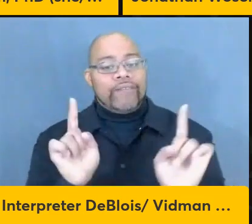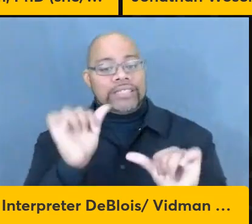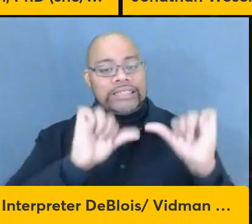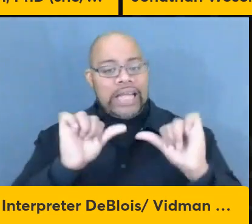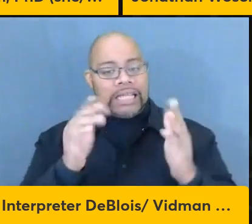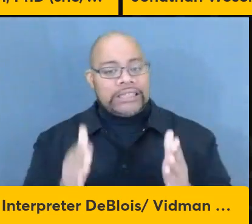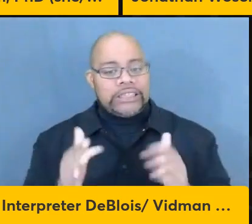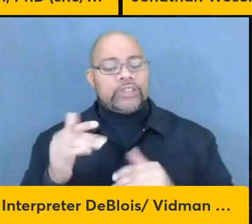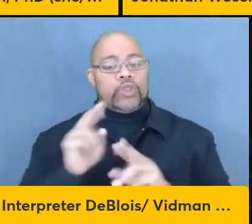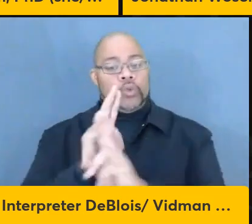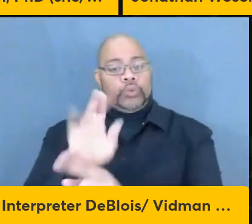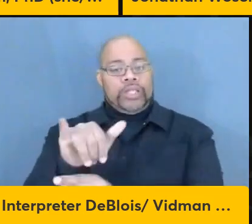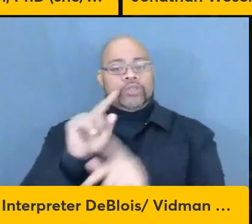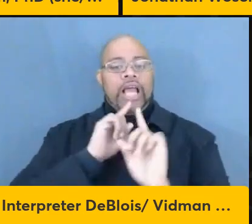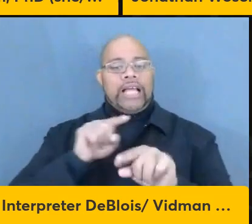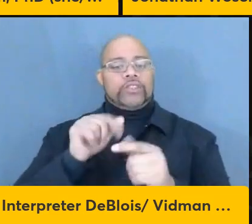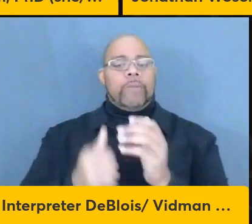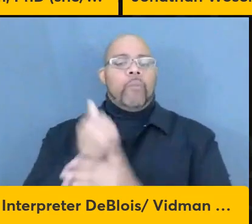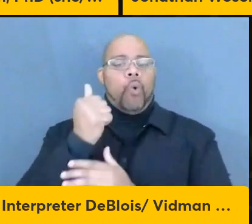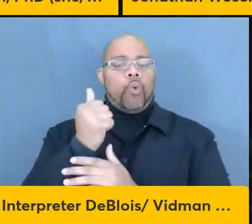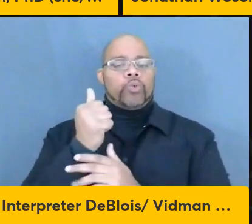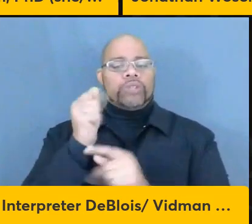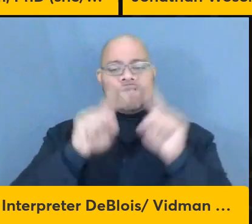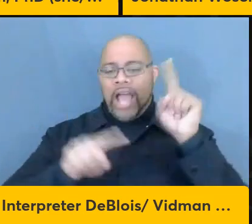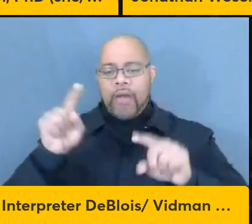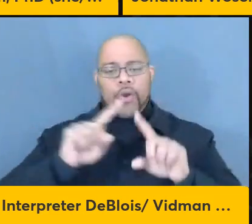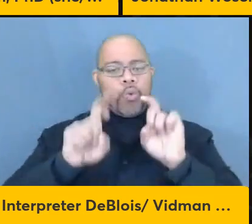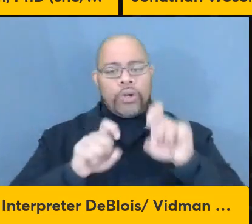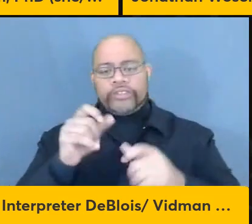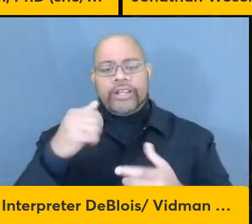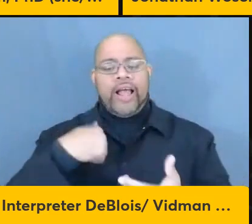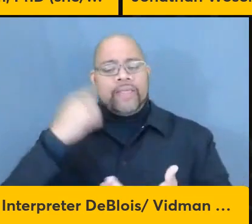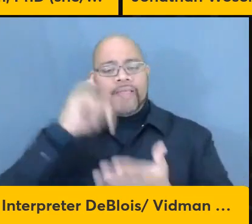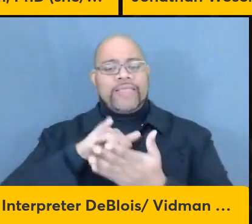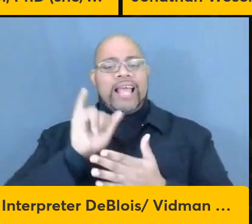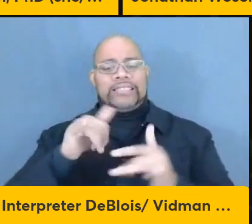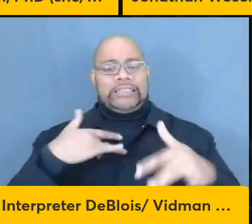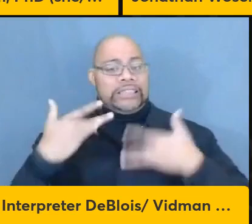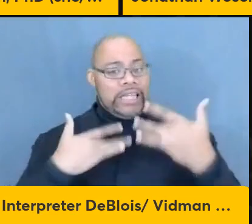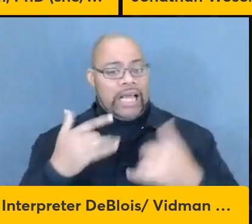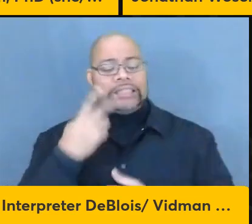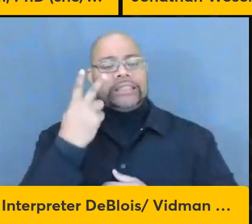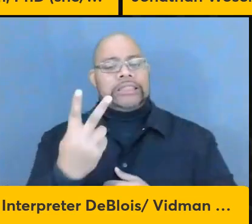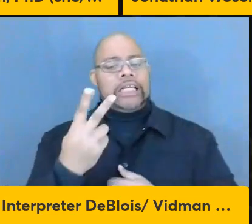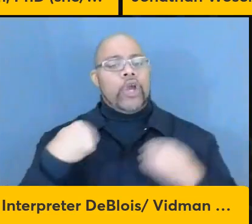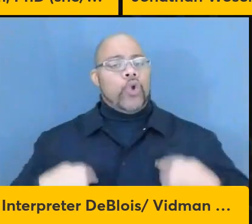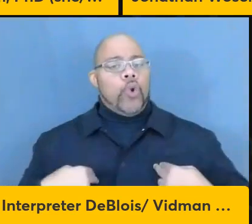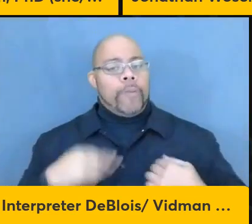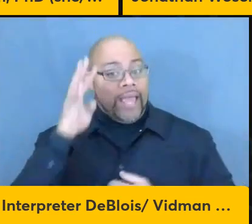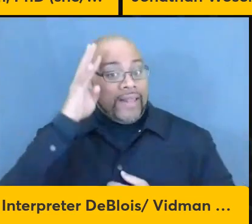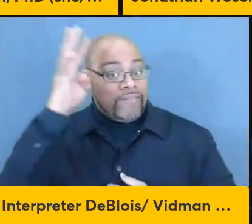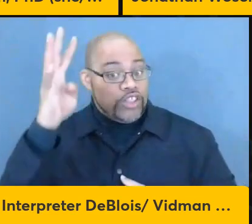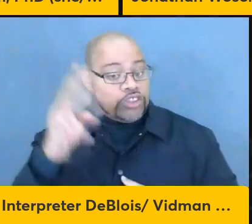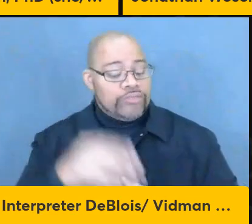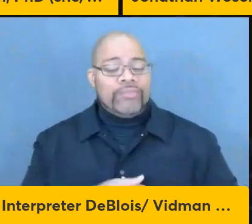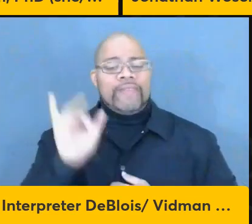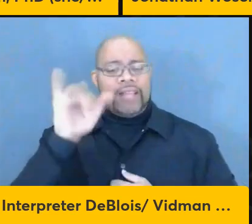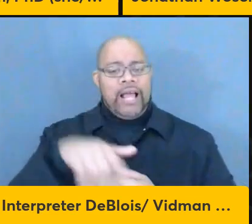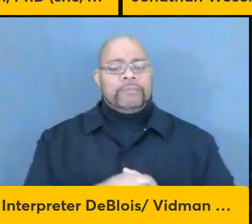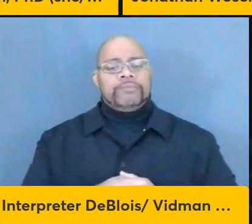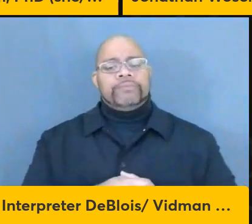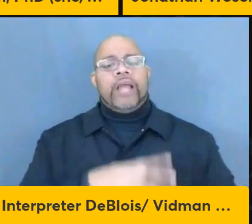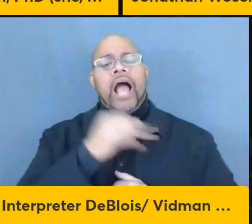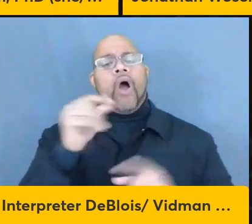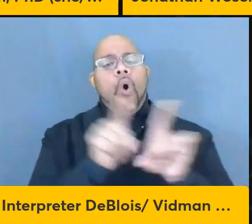scientists are using it to answer the most varied questions. And I think it's exciting to see human innovation like that.